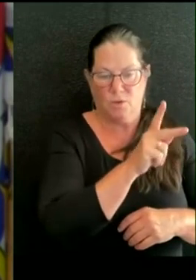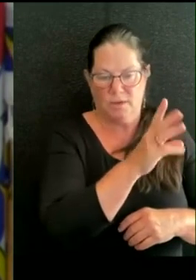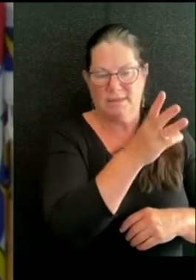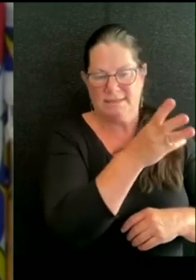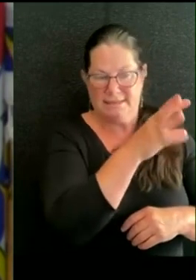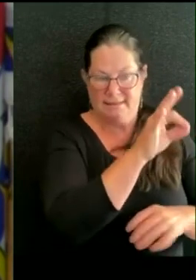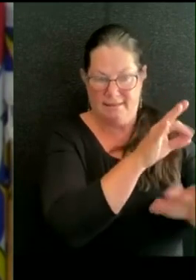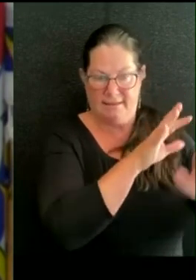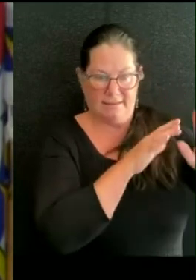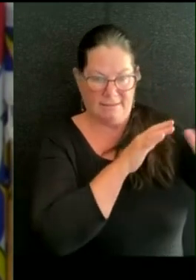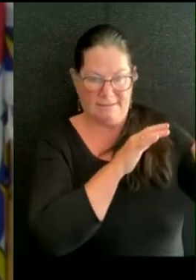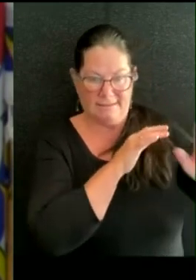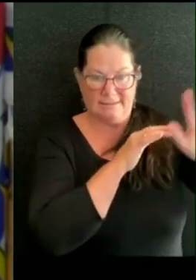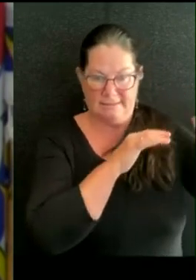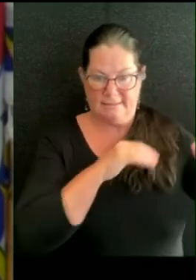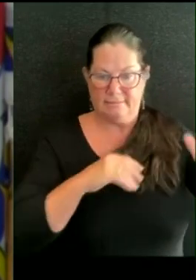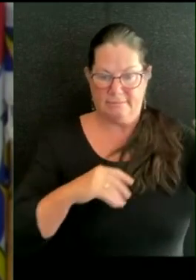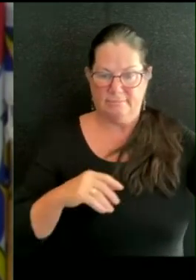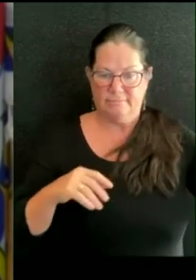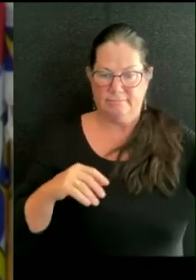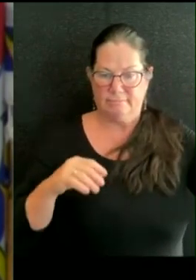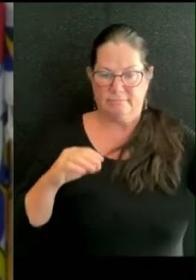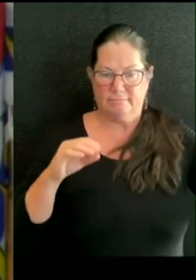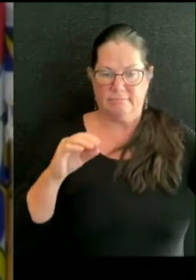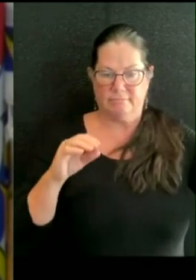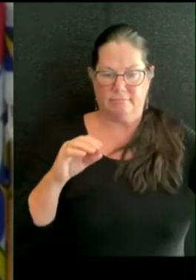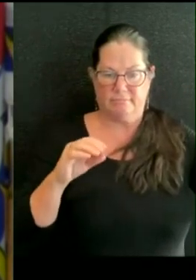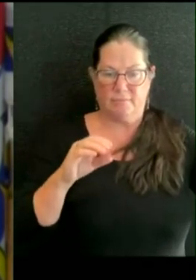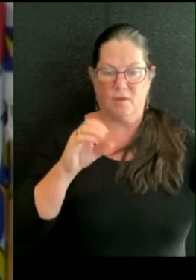West Electoral Area 94.